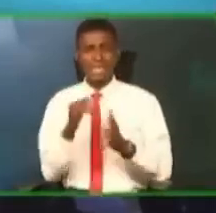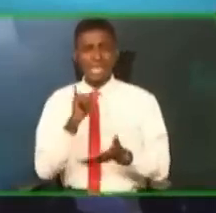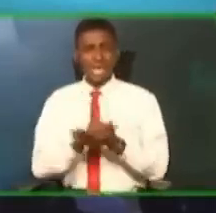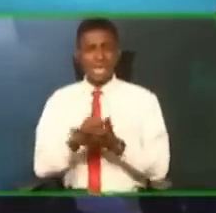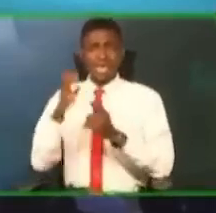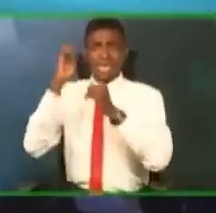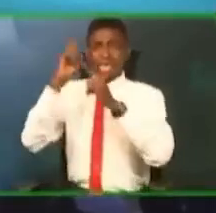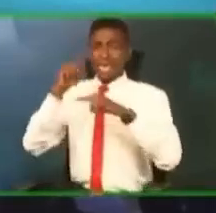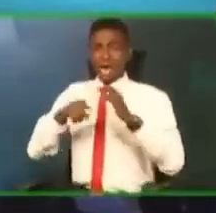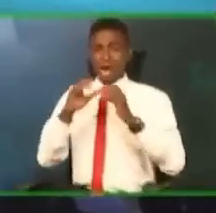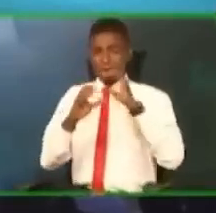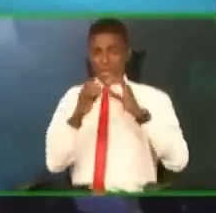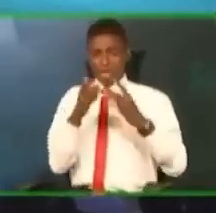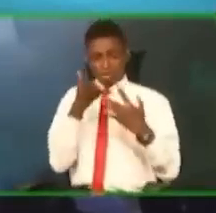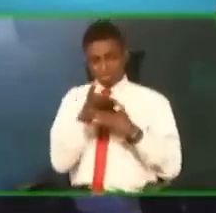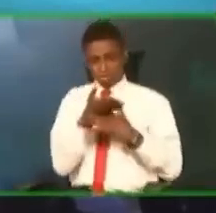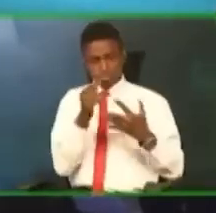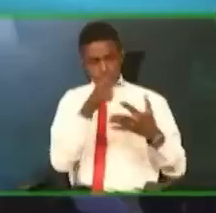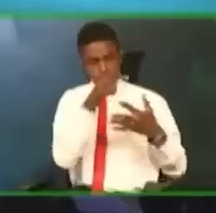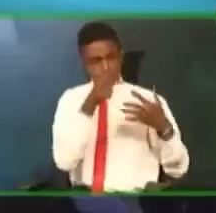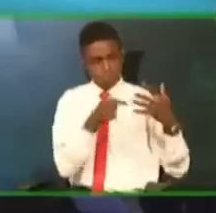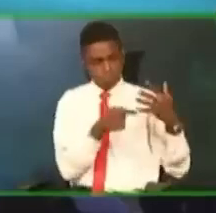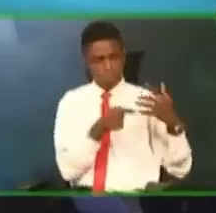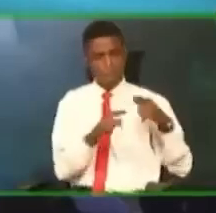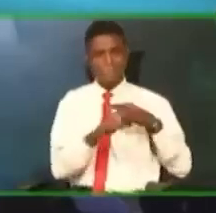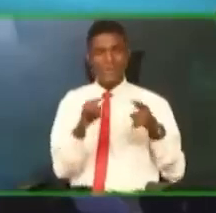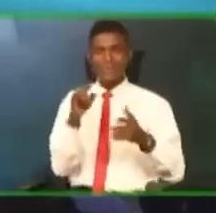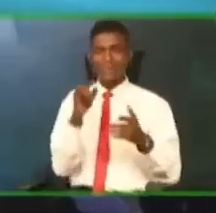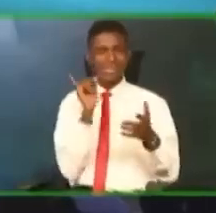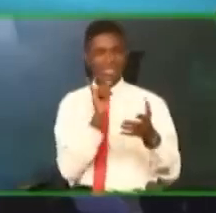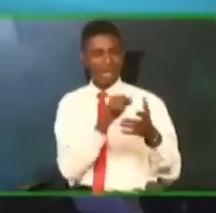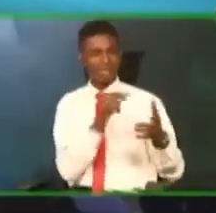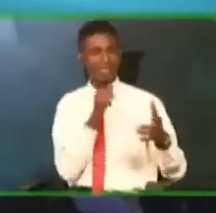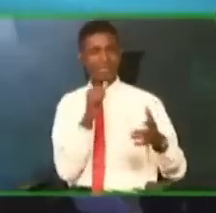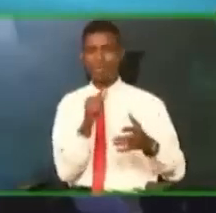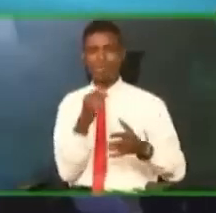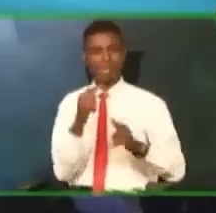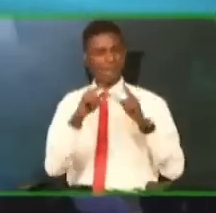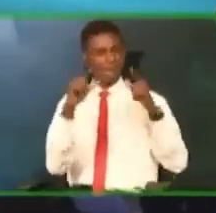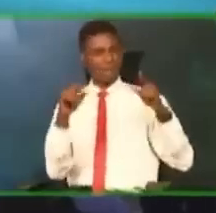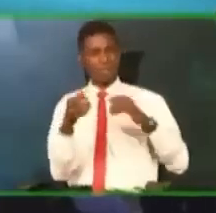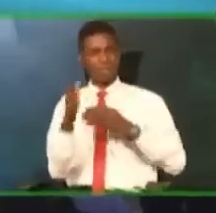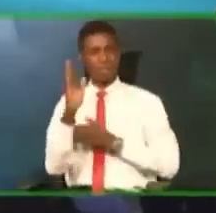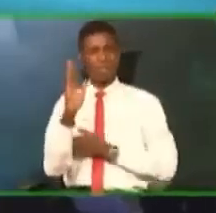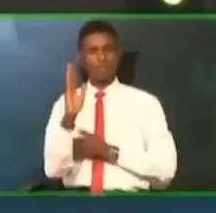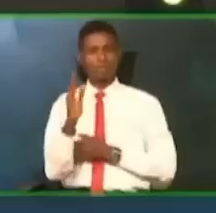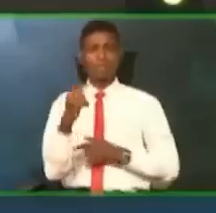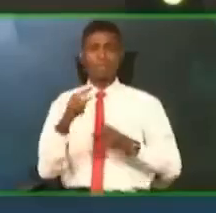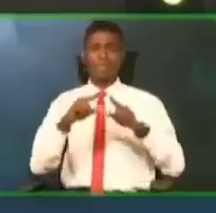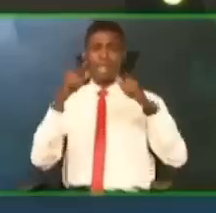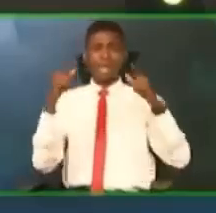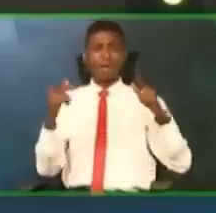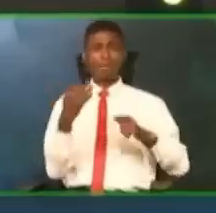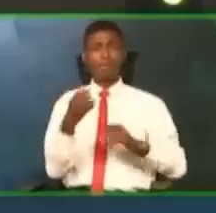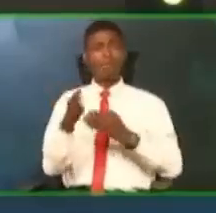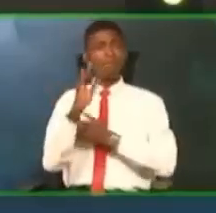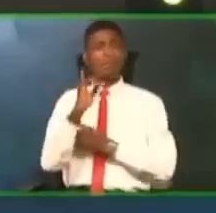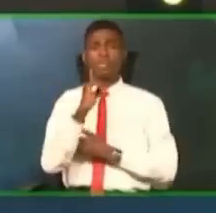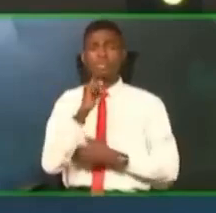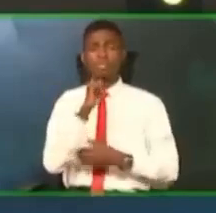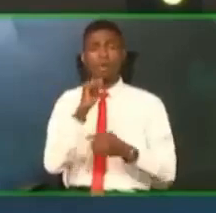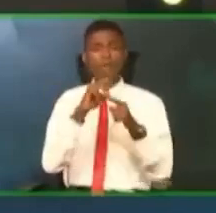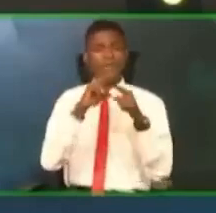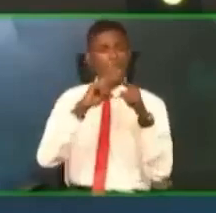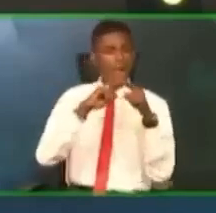communicate through these channels, but that is not the language of God. The language of God is not vocabulary.